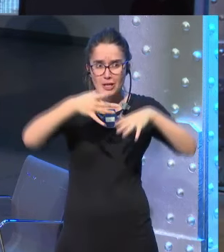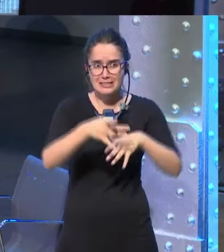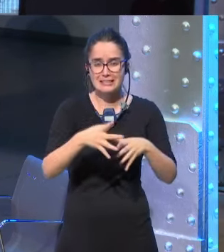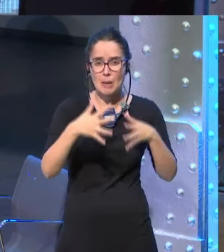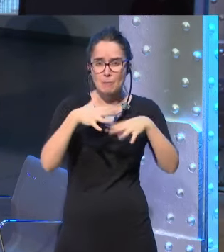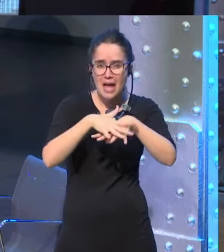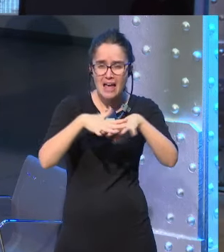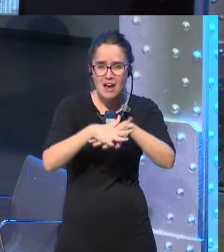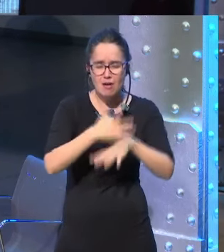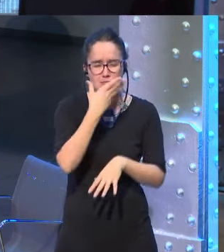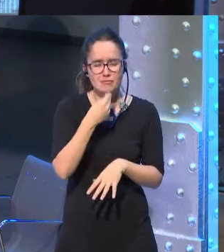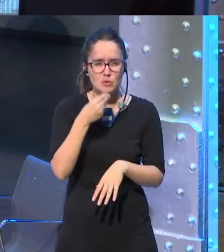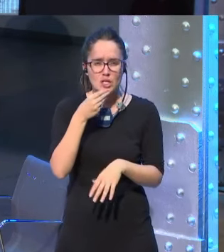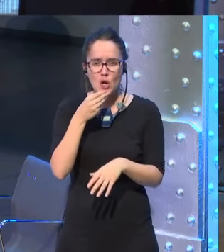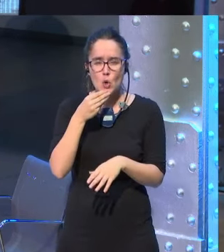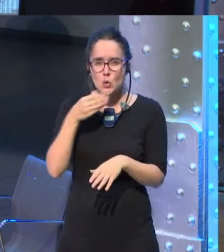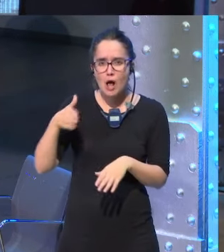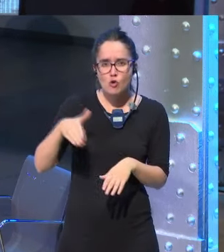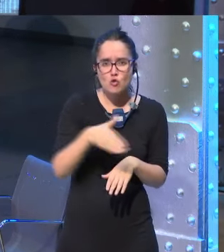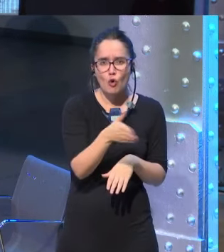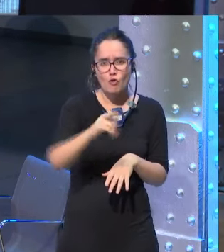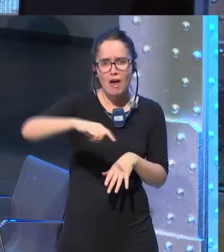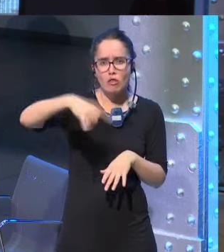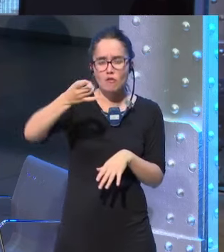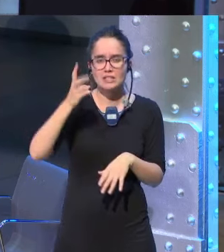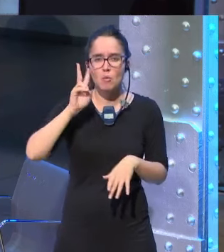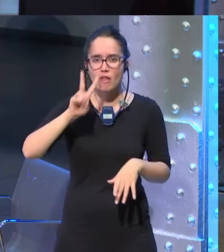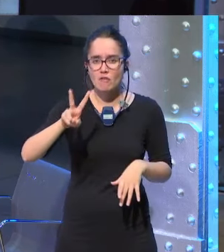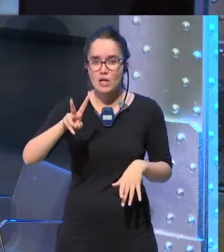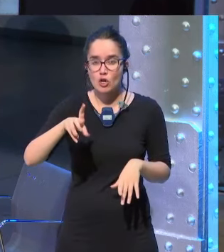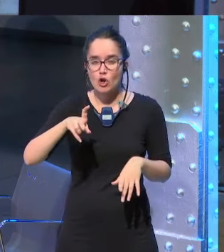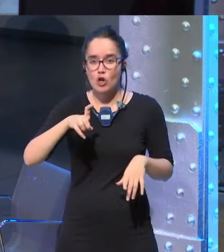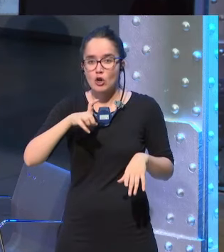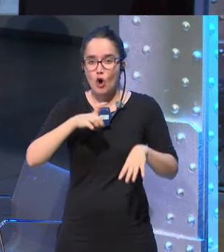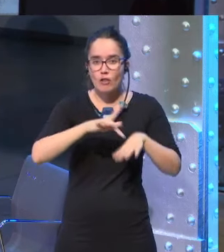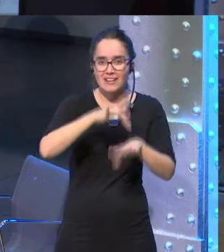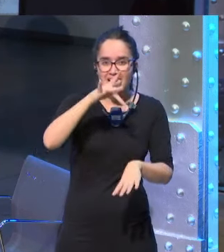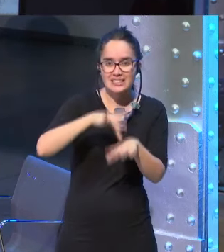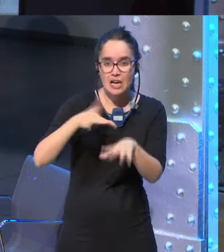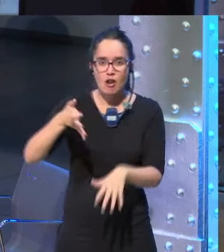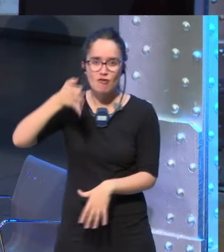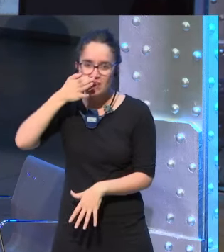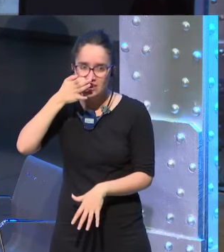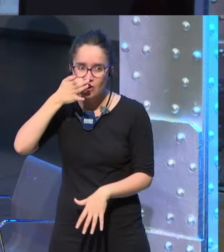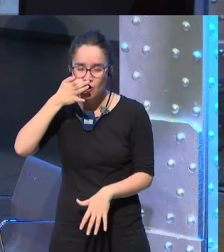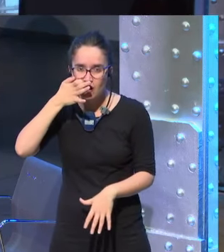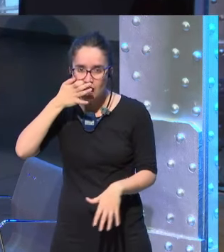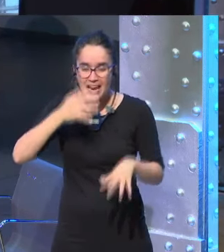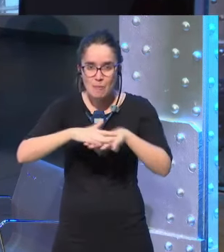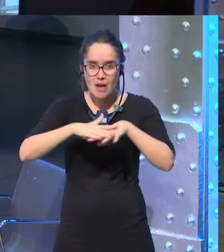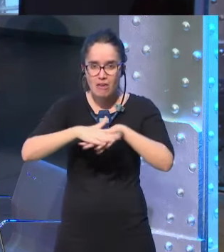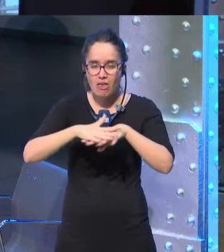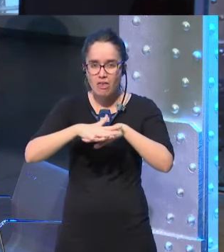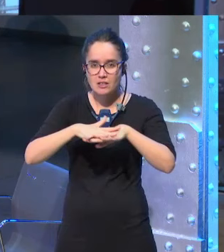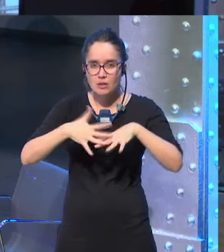space, and you sense how the digital is very intimately connected to the physicality of this mesh. So here